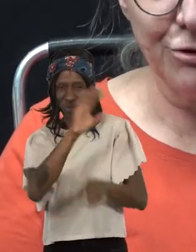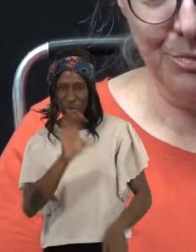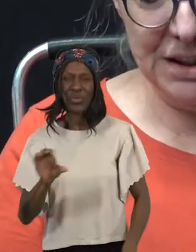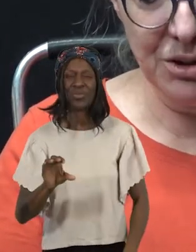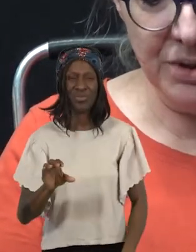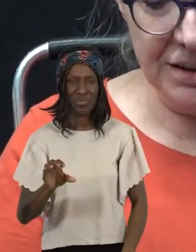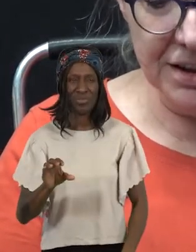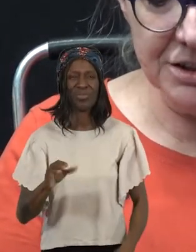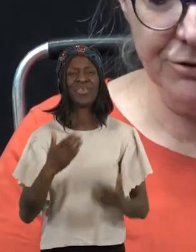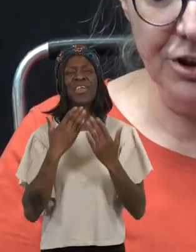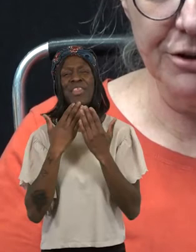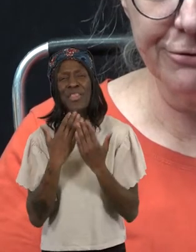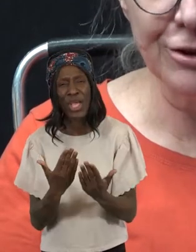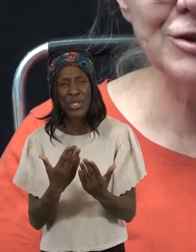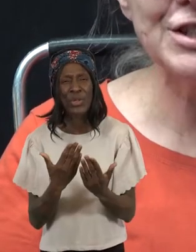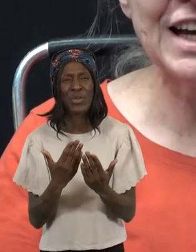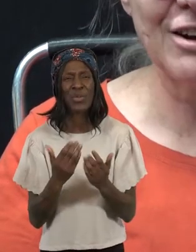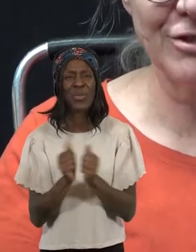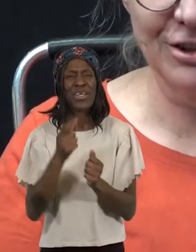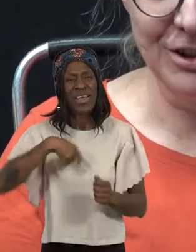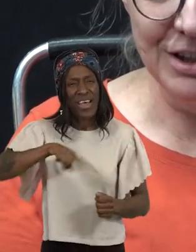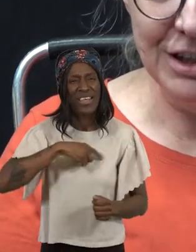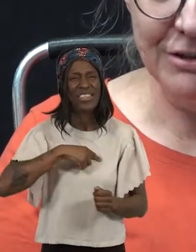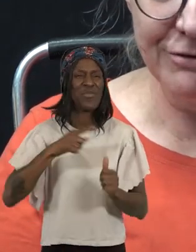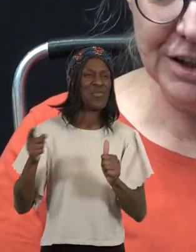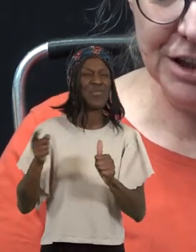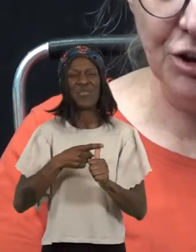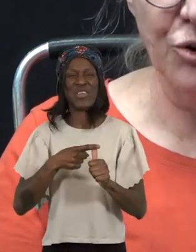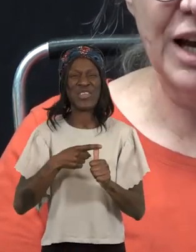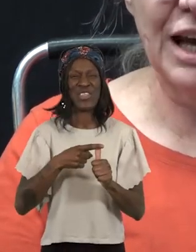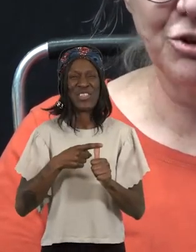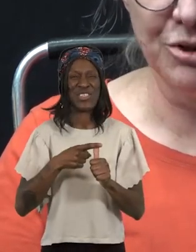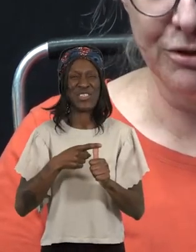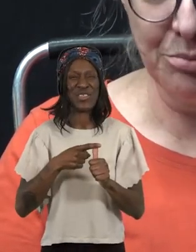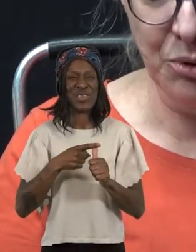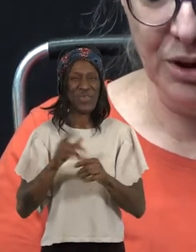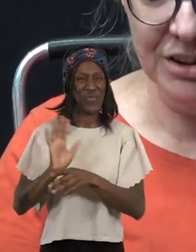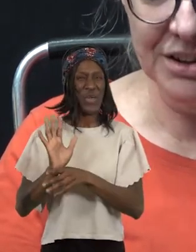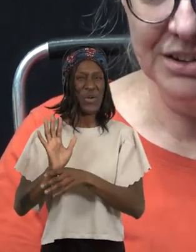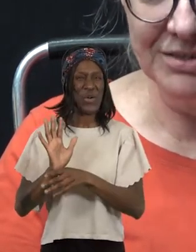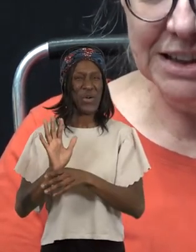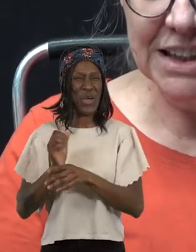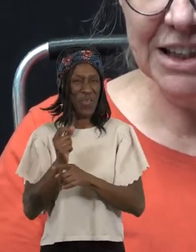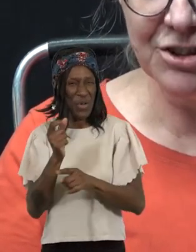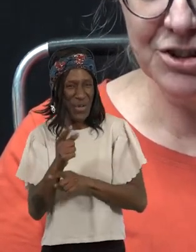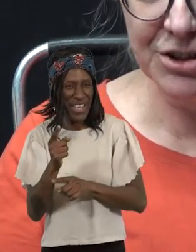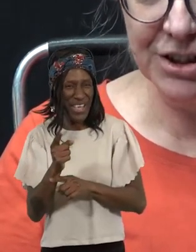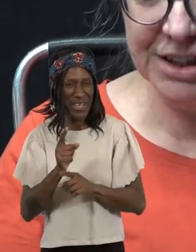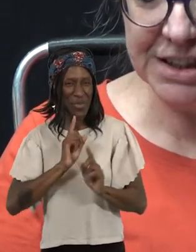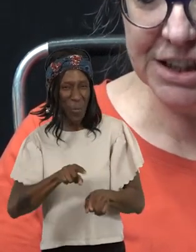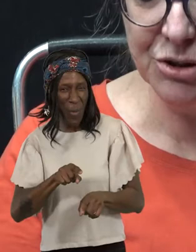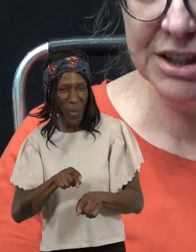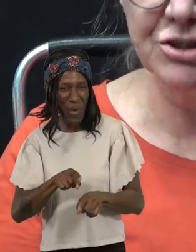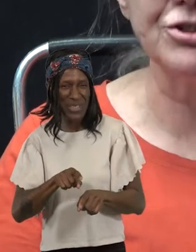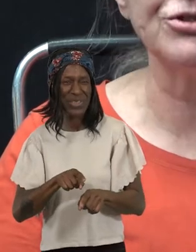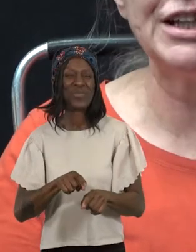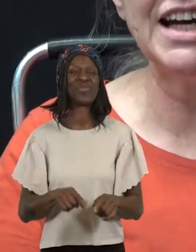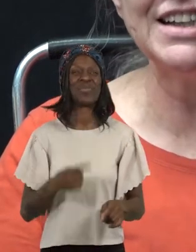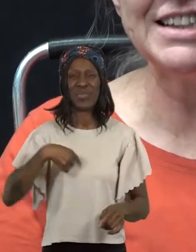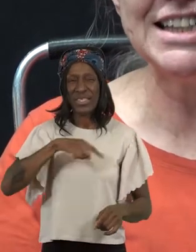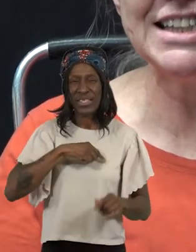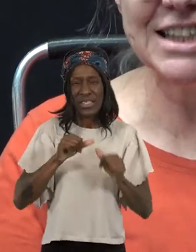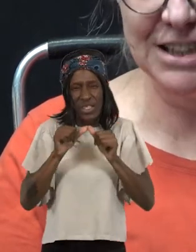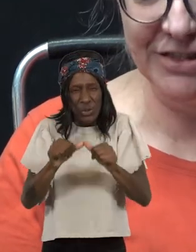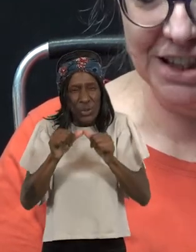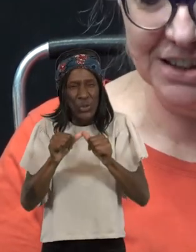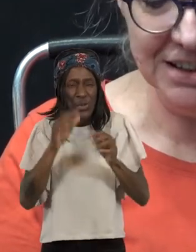you for being with us for our first ever video annual report. Here's to continuing to